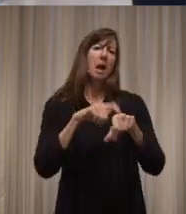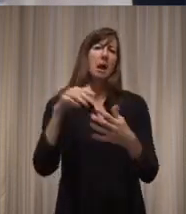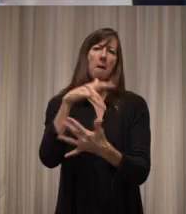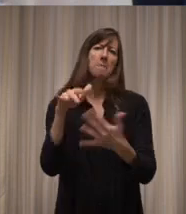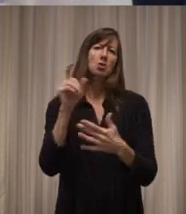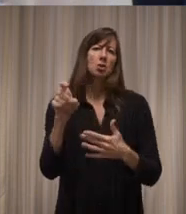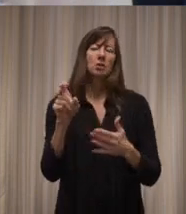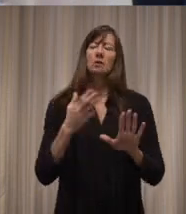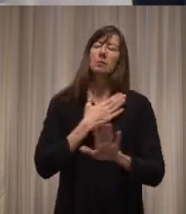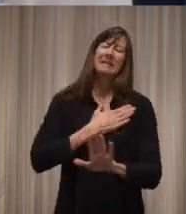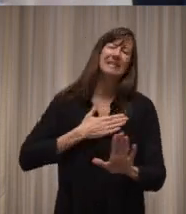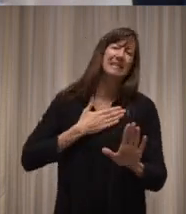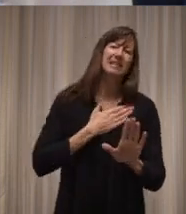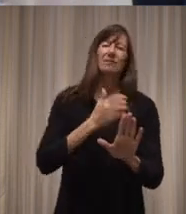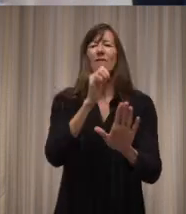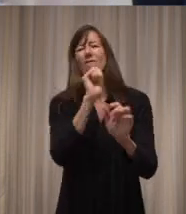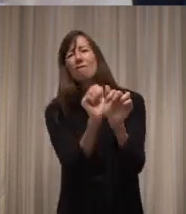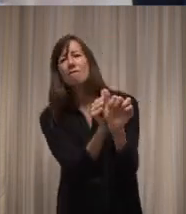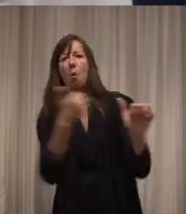unless absolutely necessary,